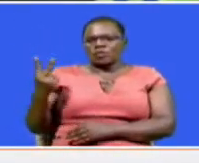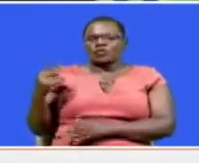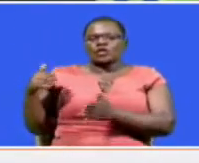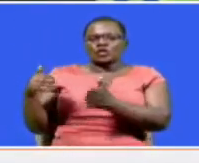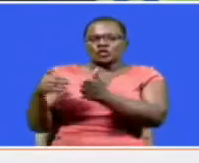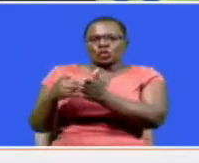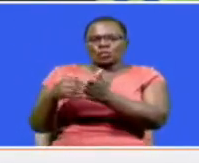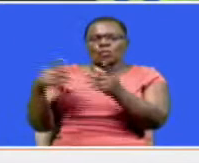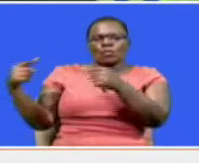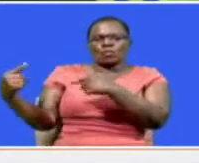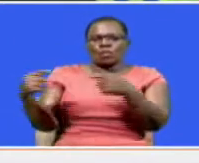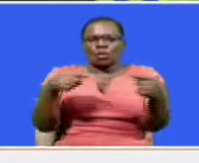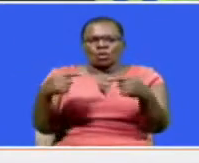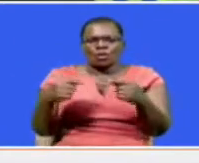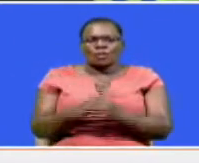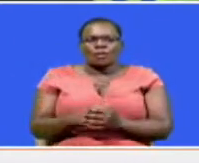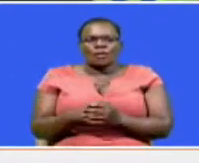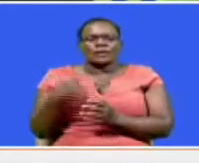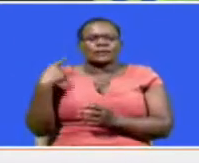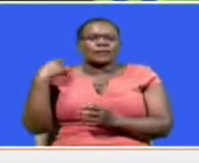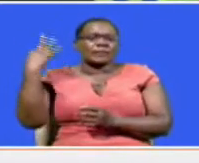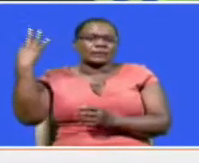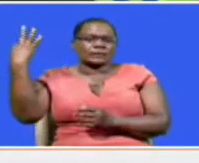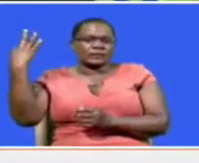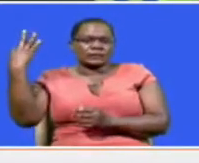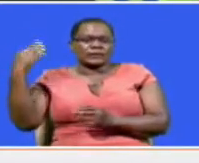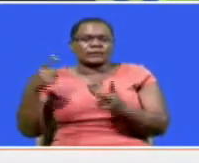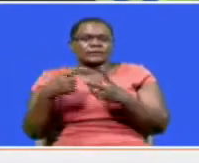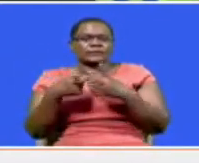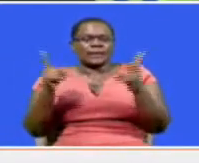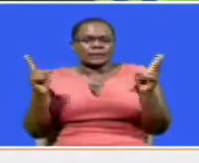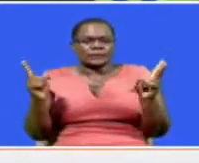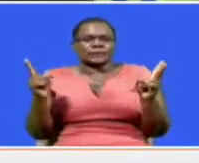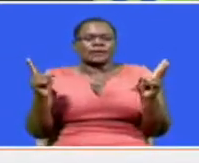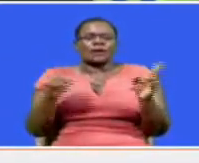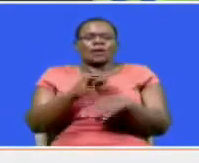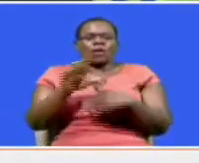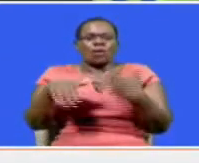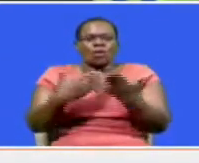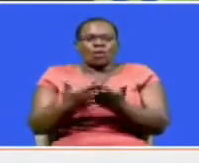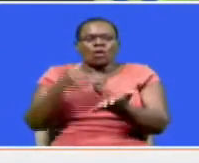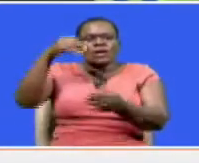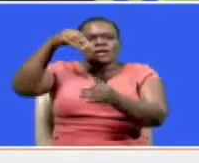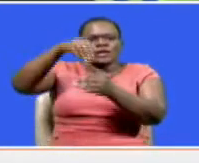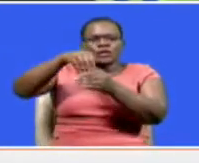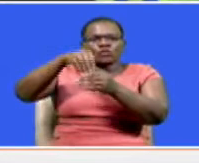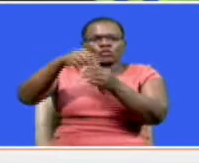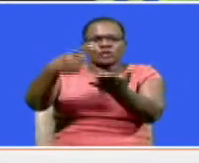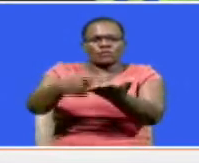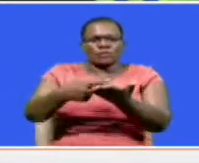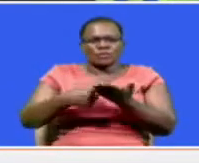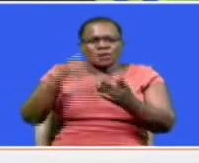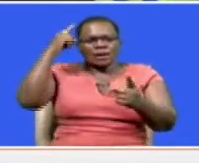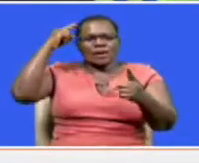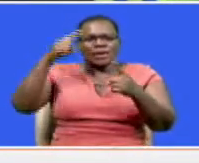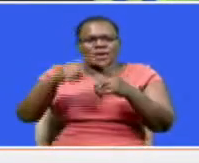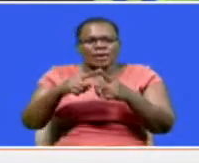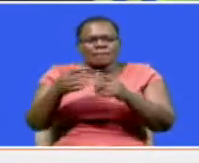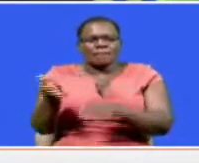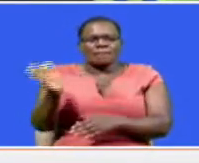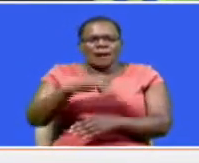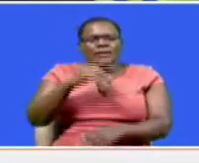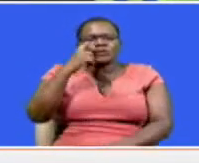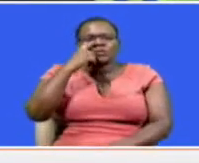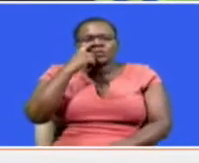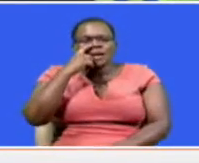stop the war. And number three, commencing all-inclusive dialogue aimed at restoring